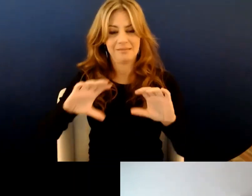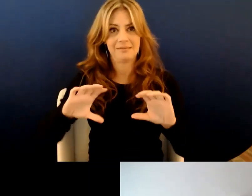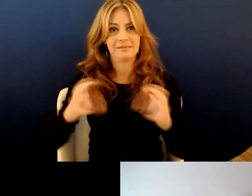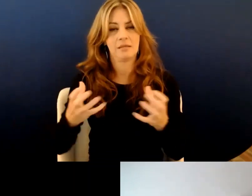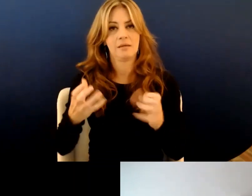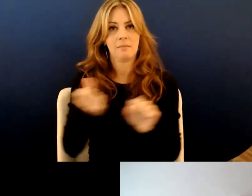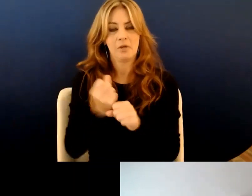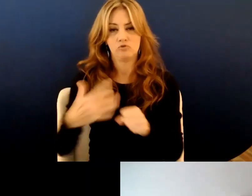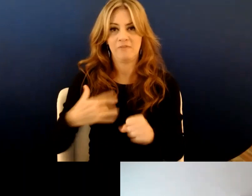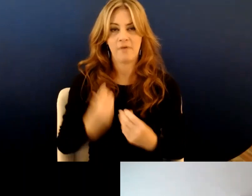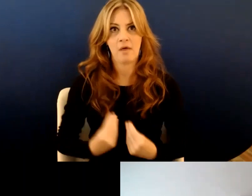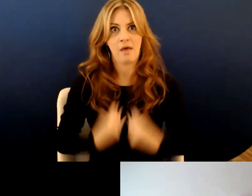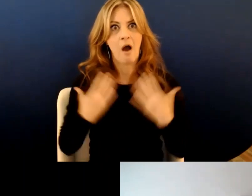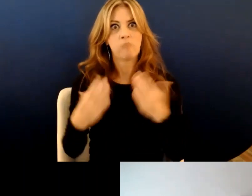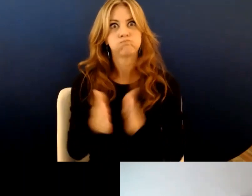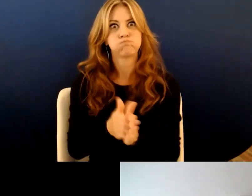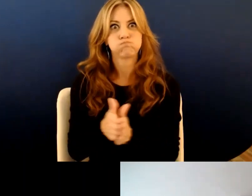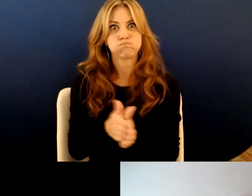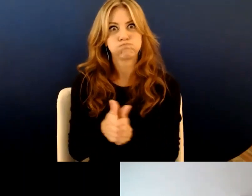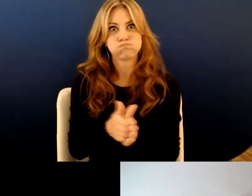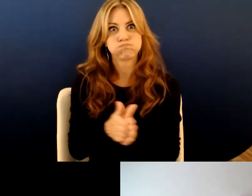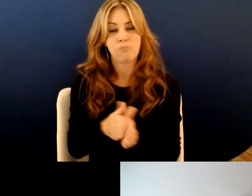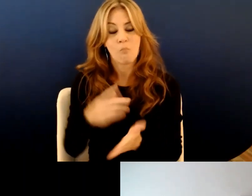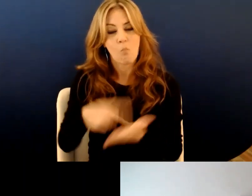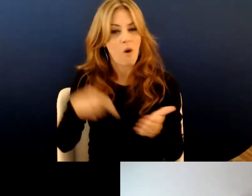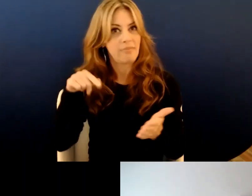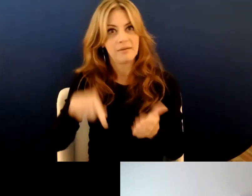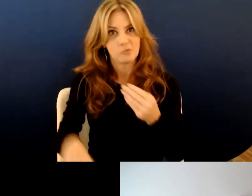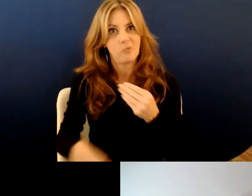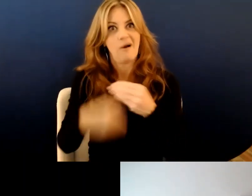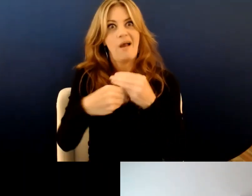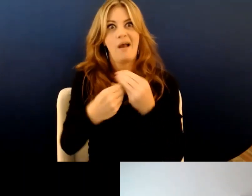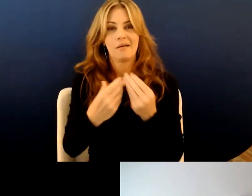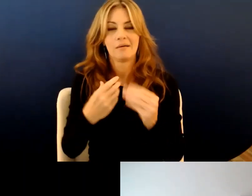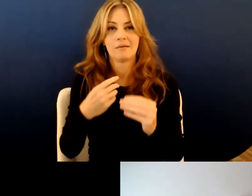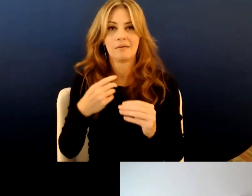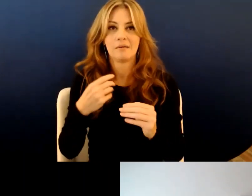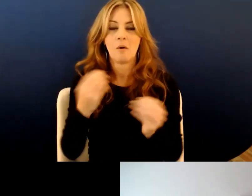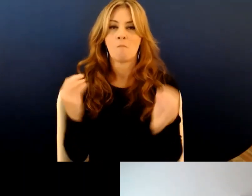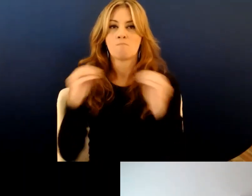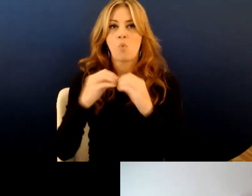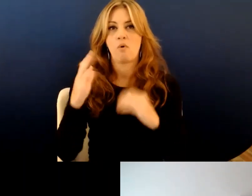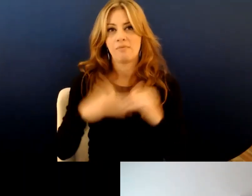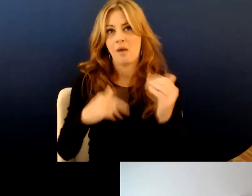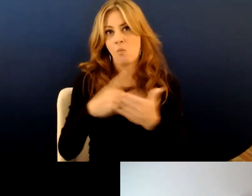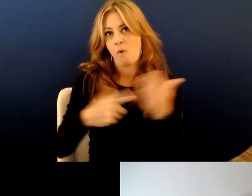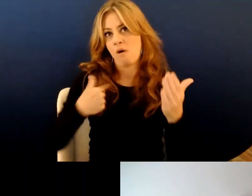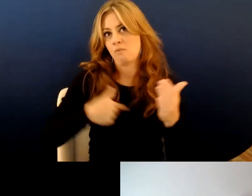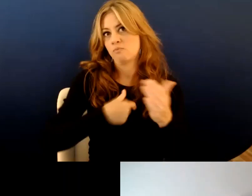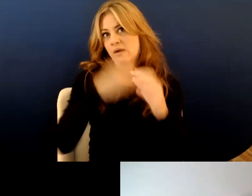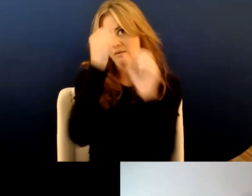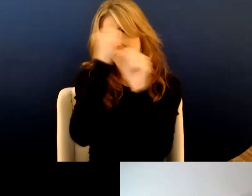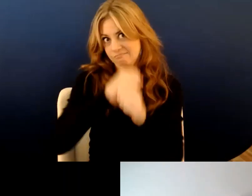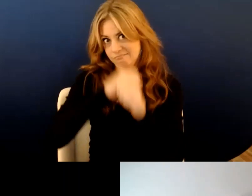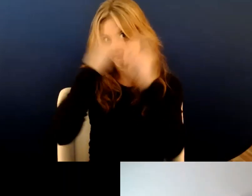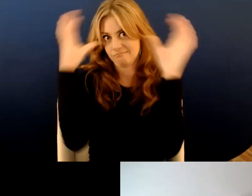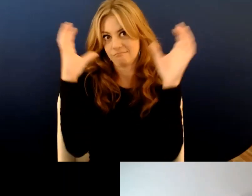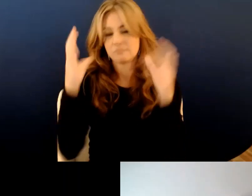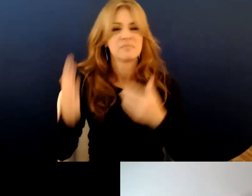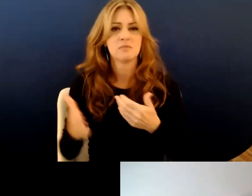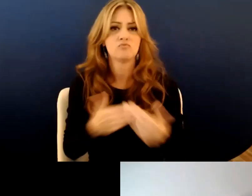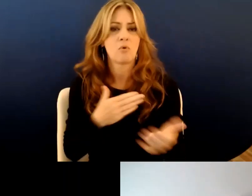energizes you with the excitement of what this additionally offers beyond what we would have envisioned, however difficult